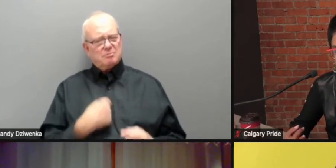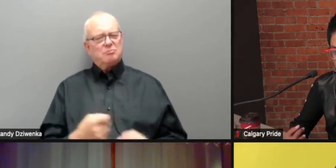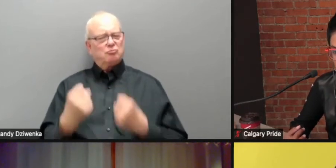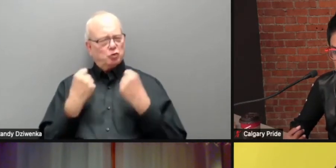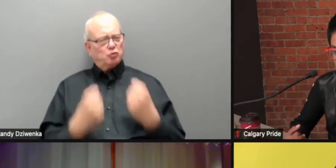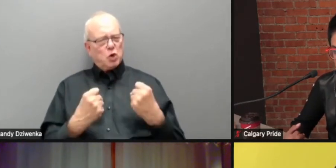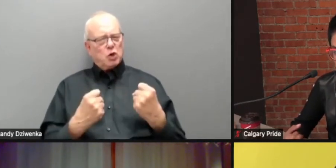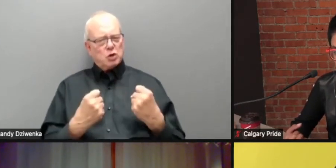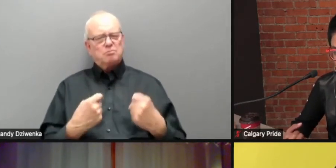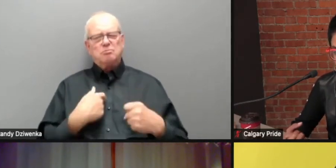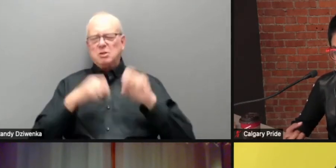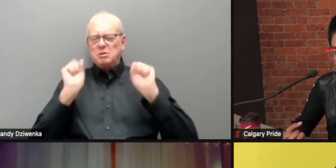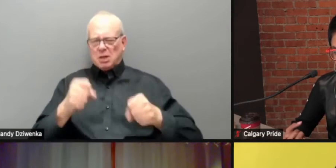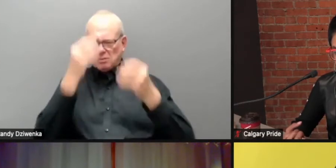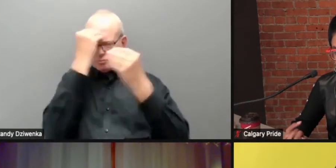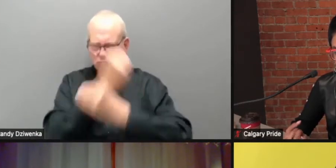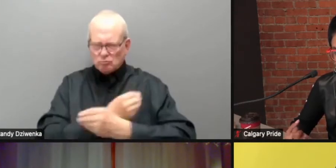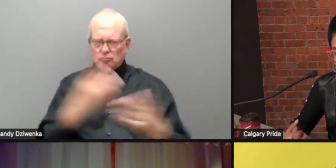truth?